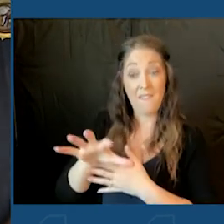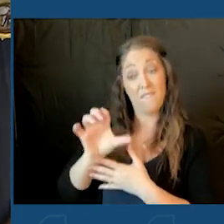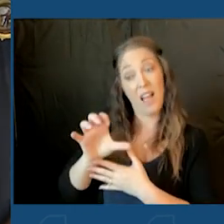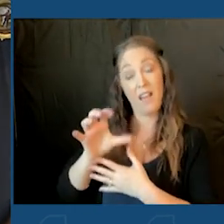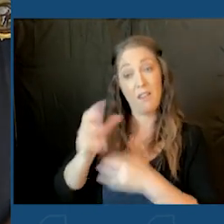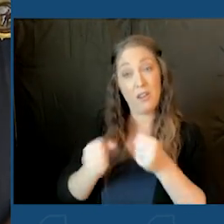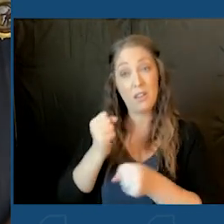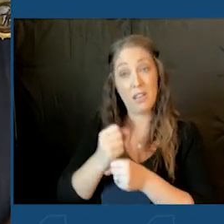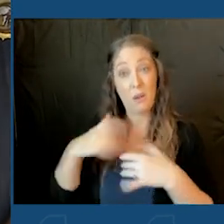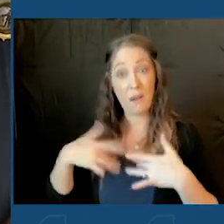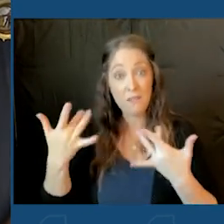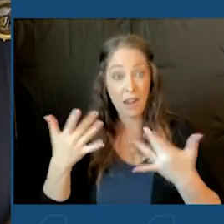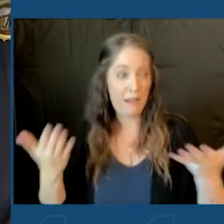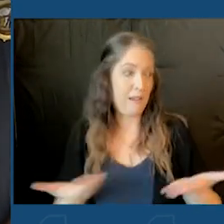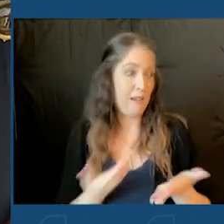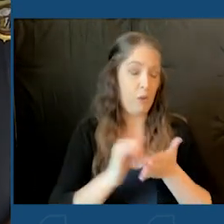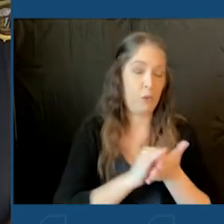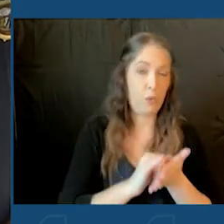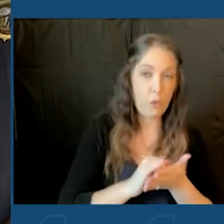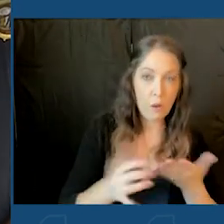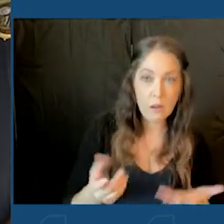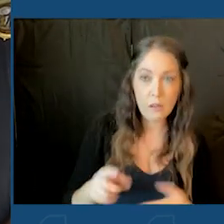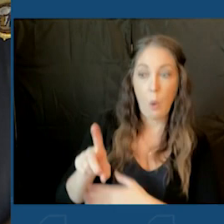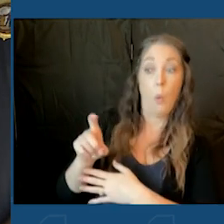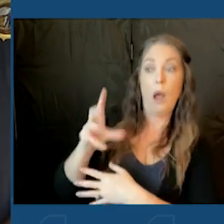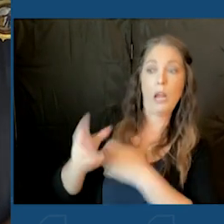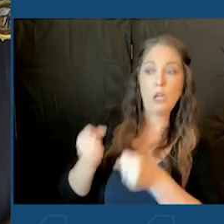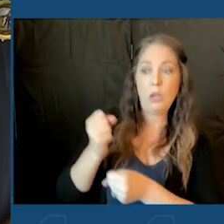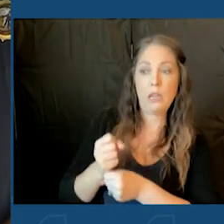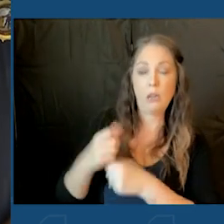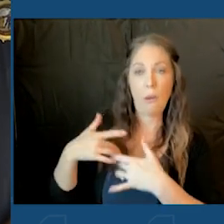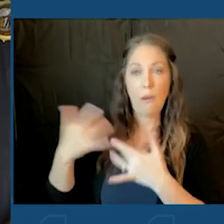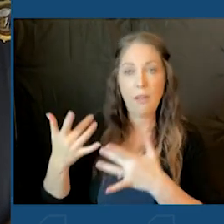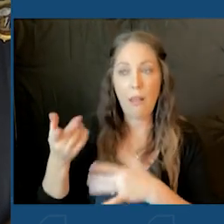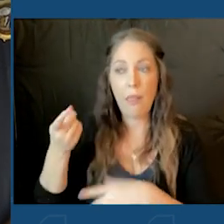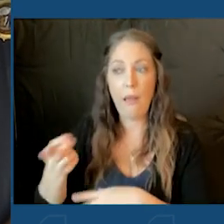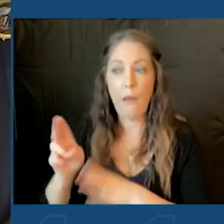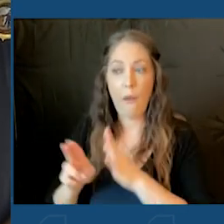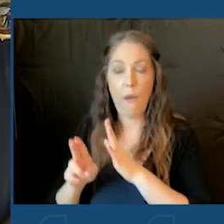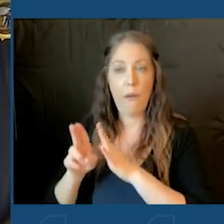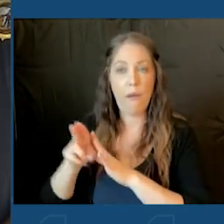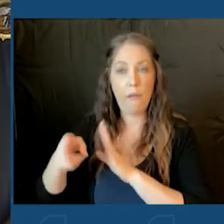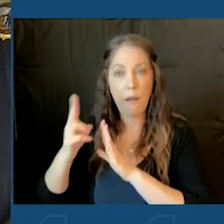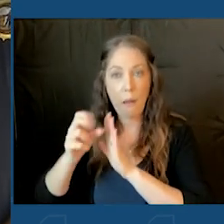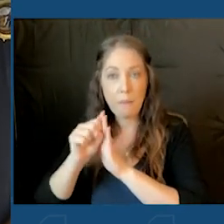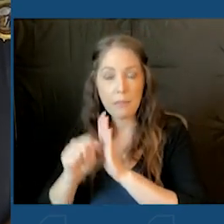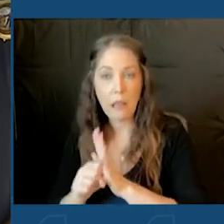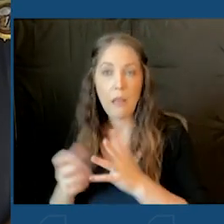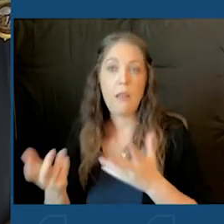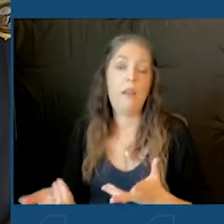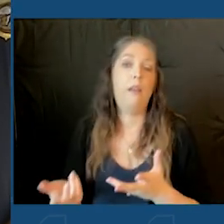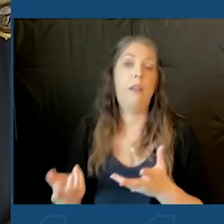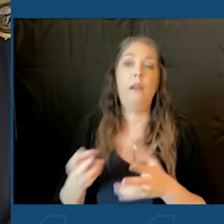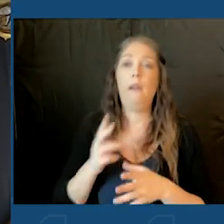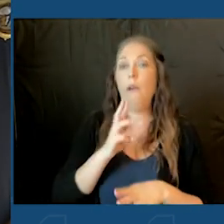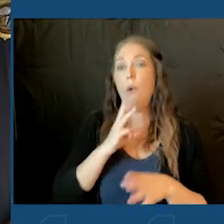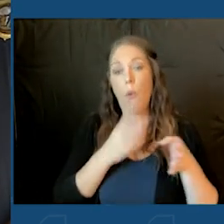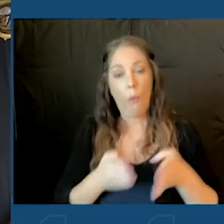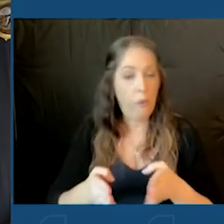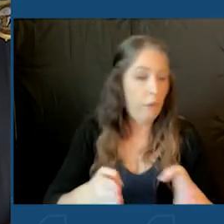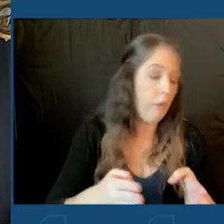City, the 100-year events we're seeing upstate with flooding in our Great Lakes all the way to our rivers and valleys here in the